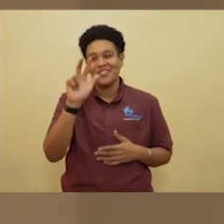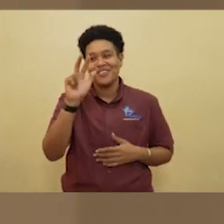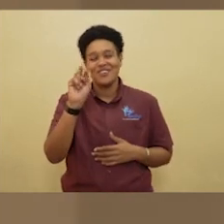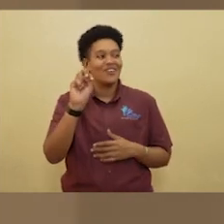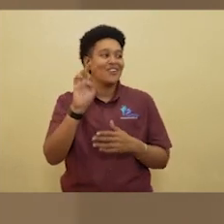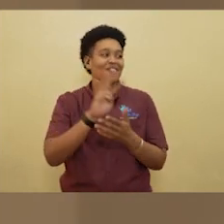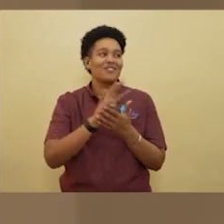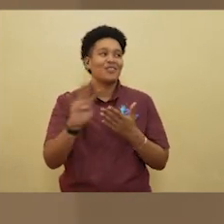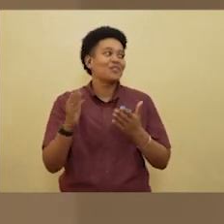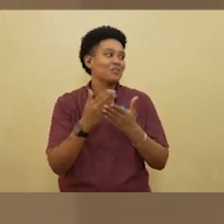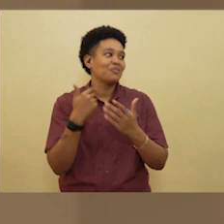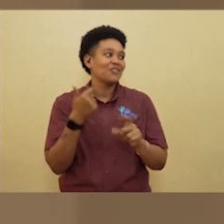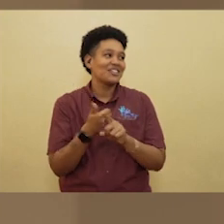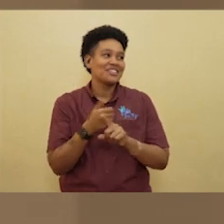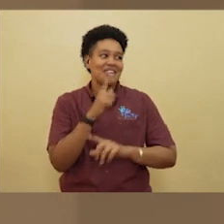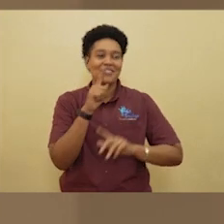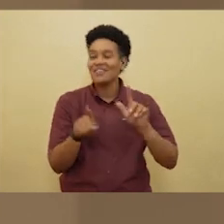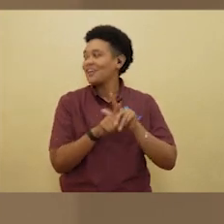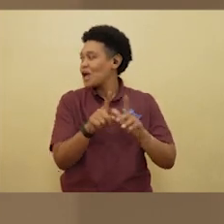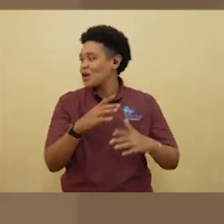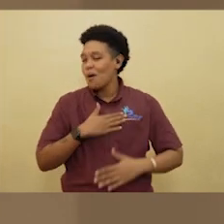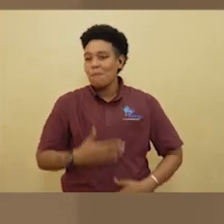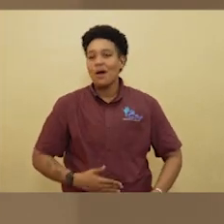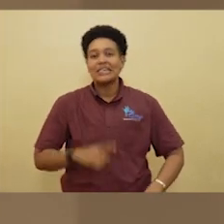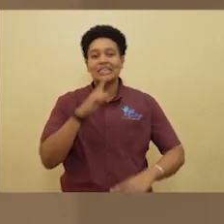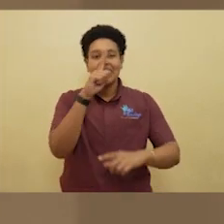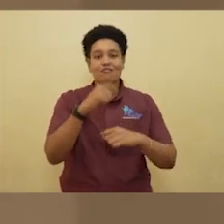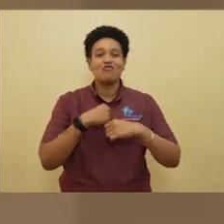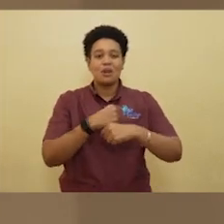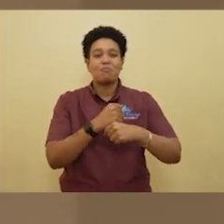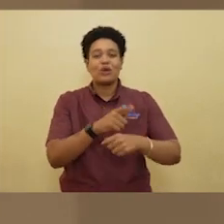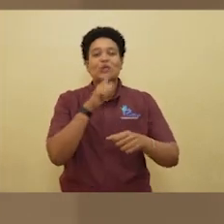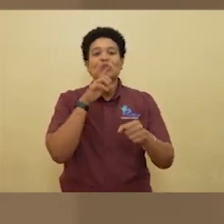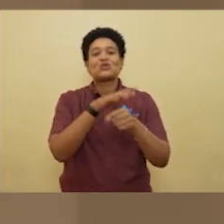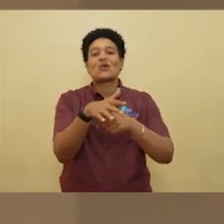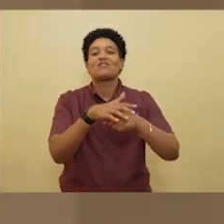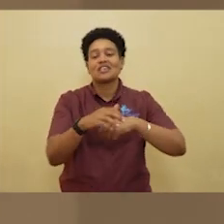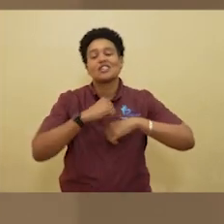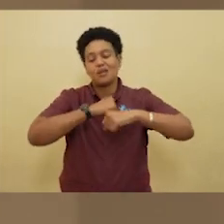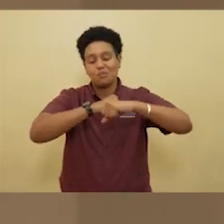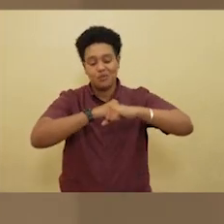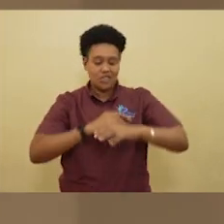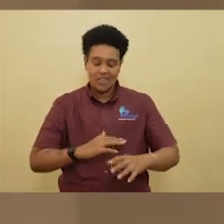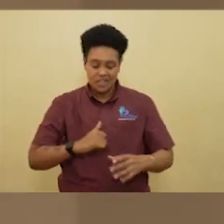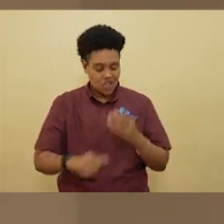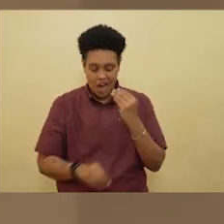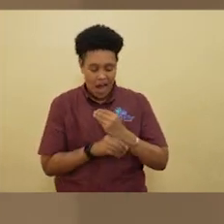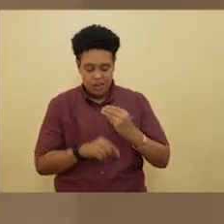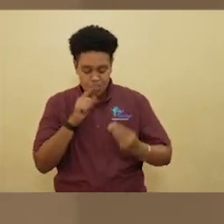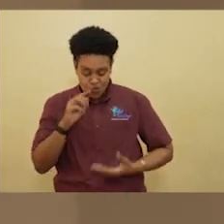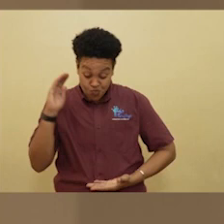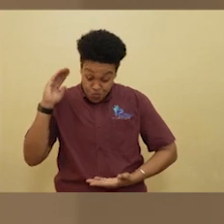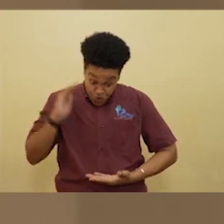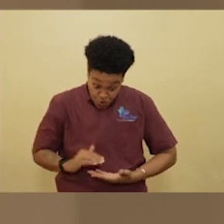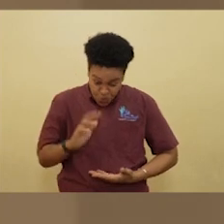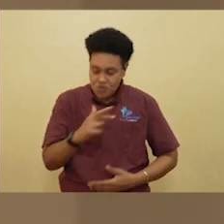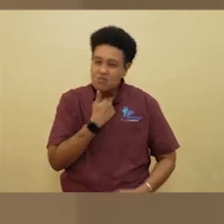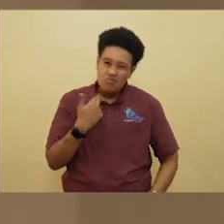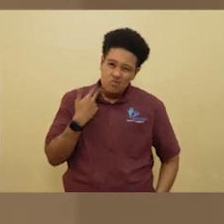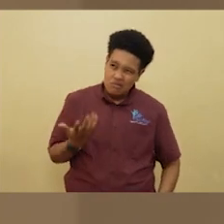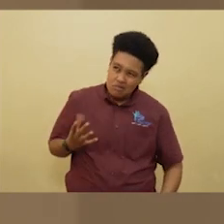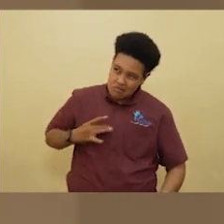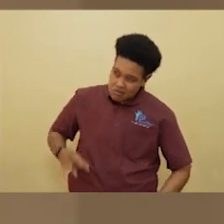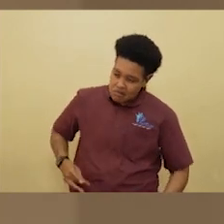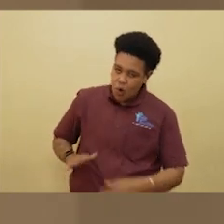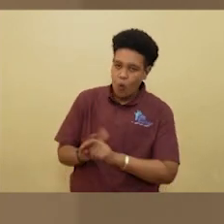before your body has produced sufficient protection to reduce your risk of